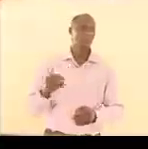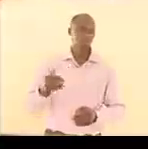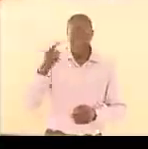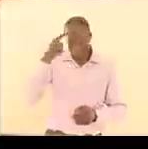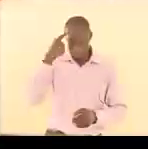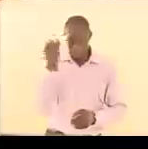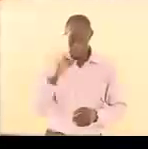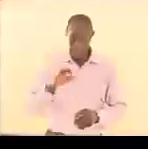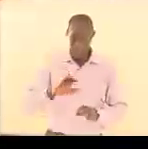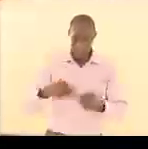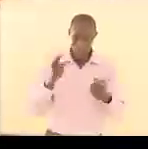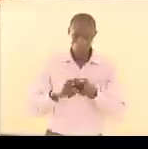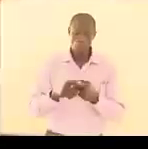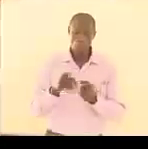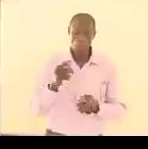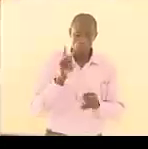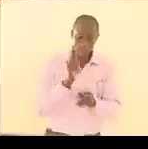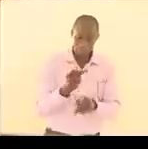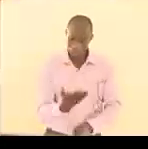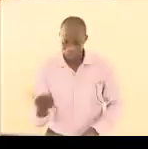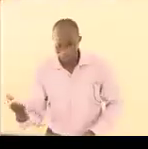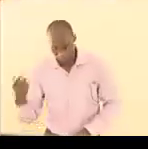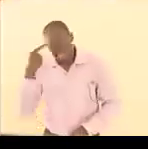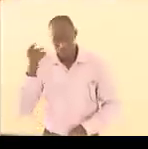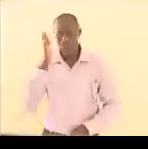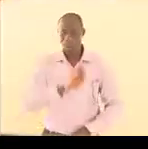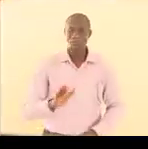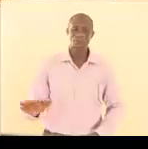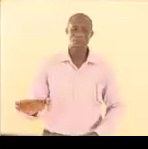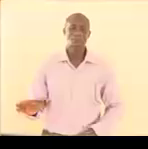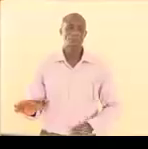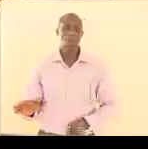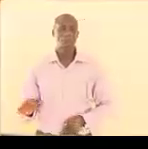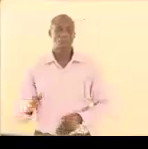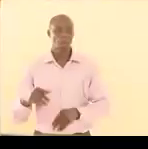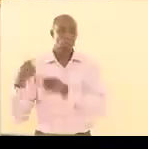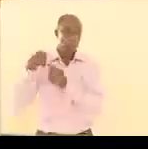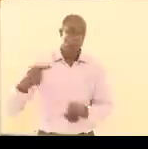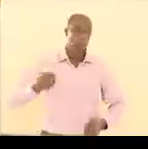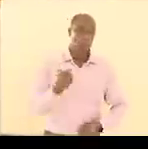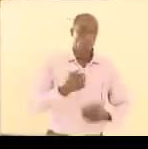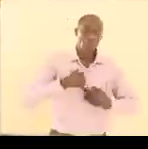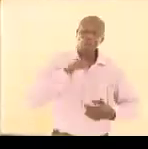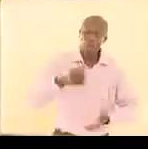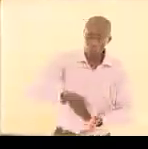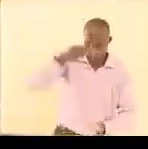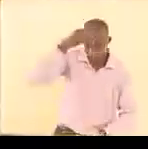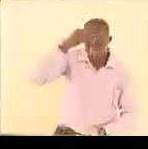leave property for their children, and the thing is destroying their children. Since we have not learned